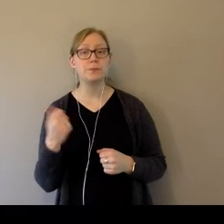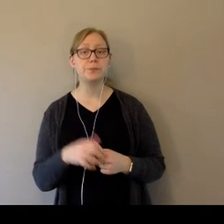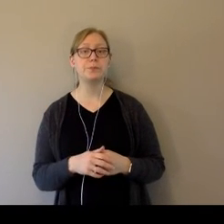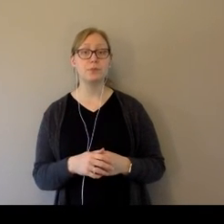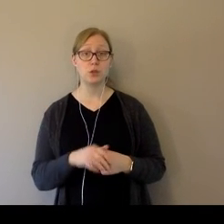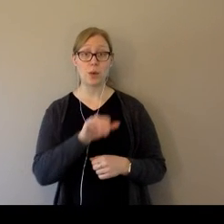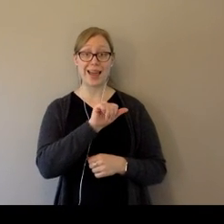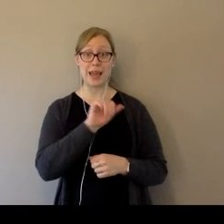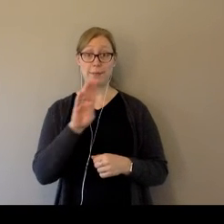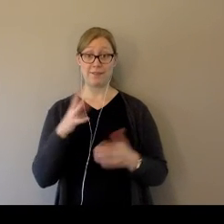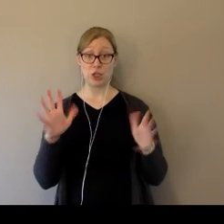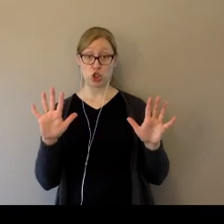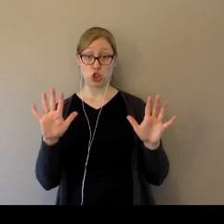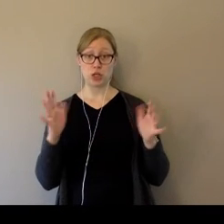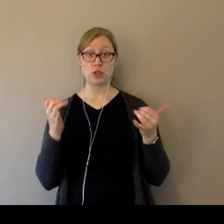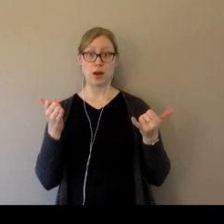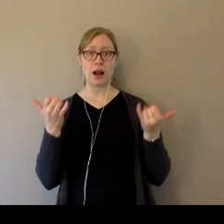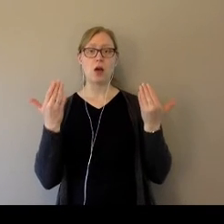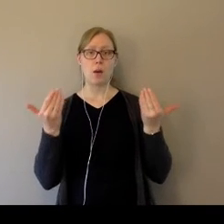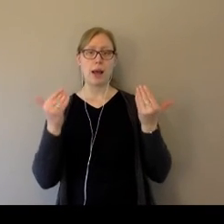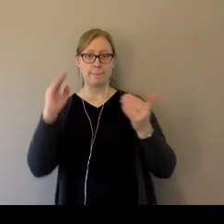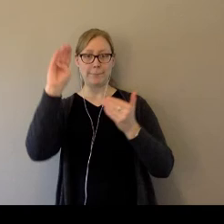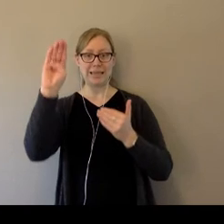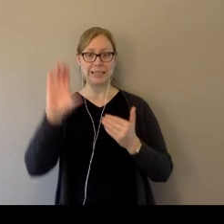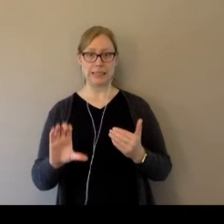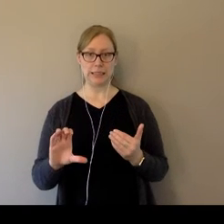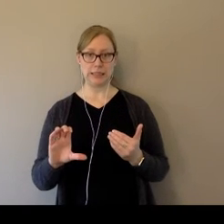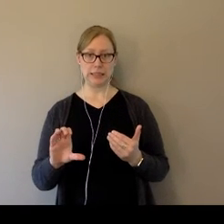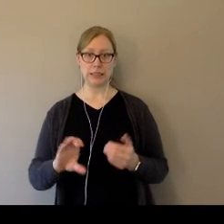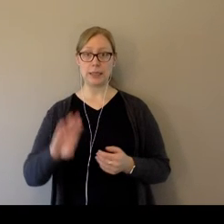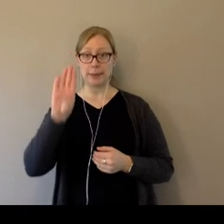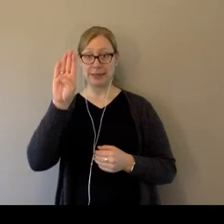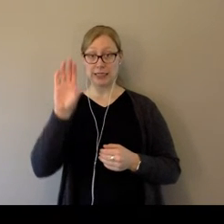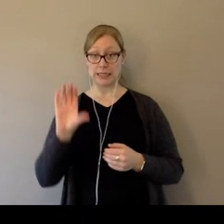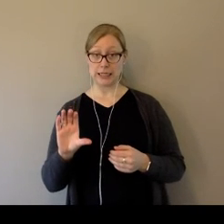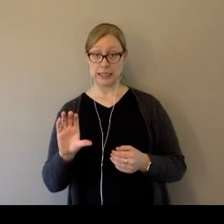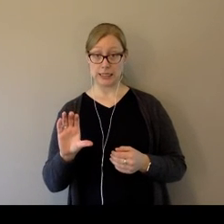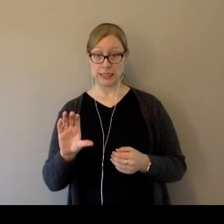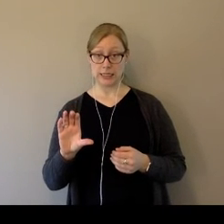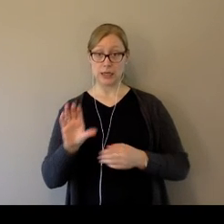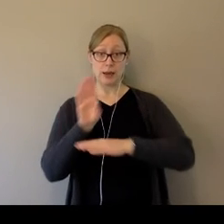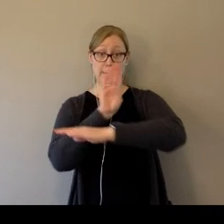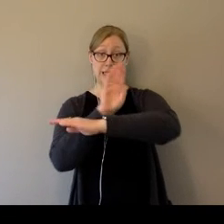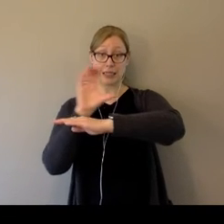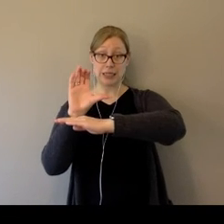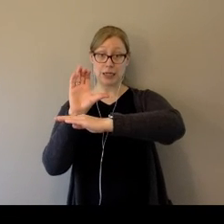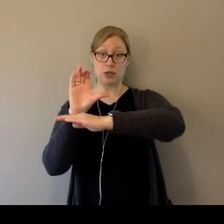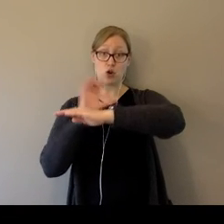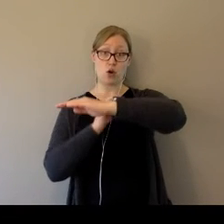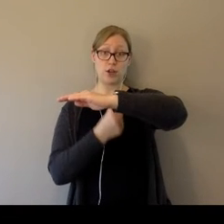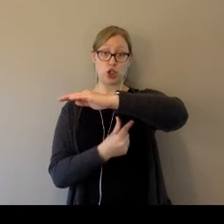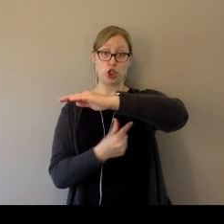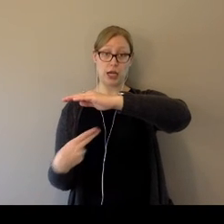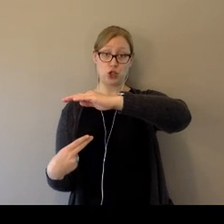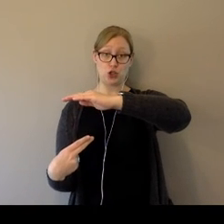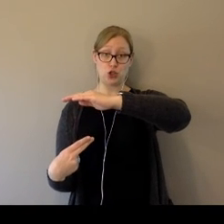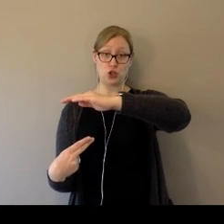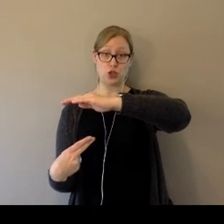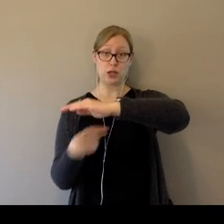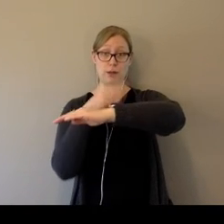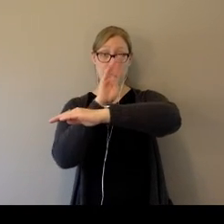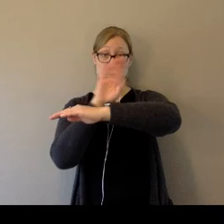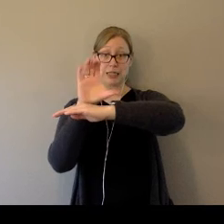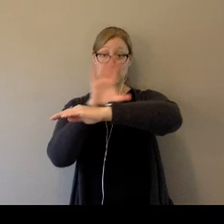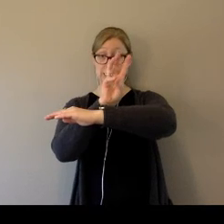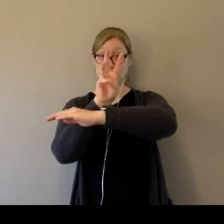AB, so now let's do BC. So BC over GH. BC is